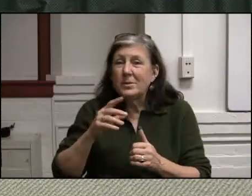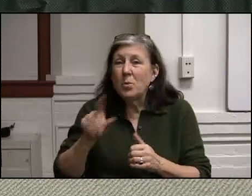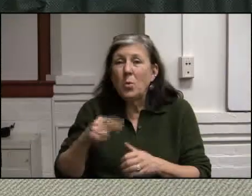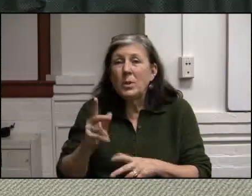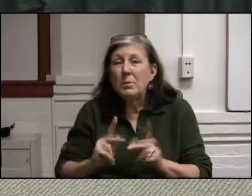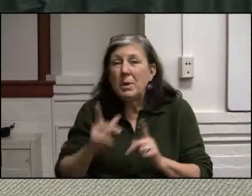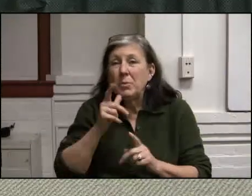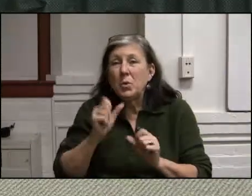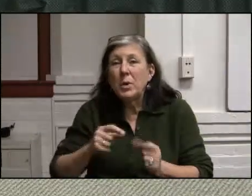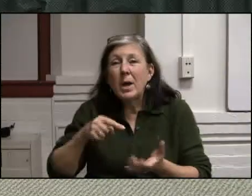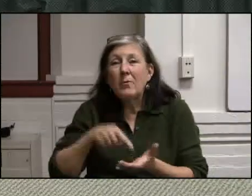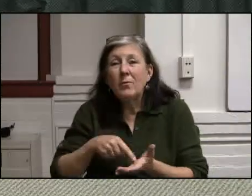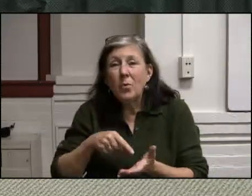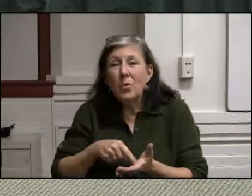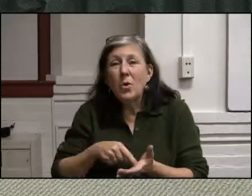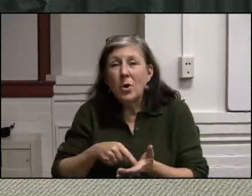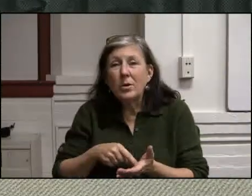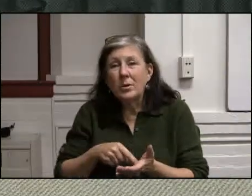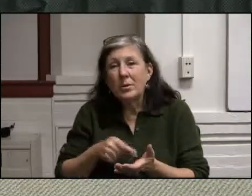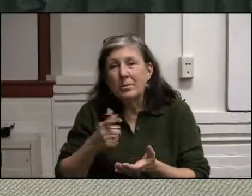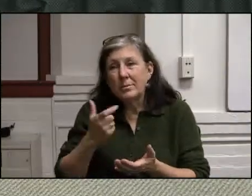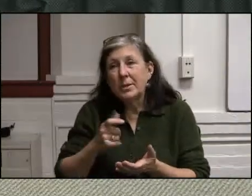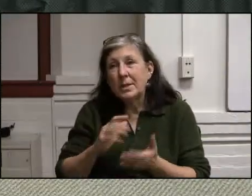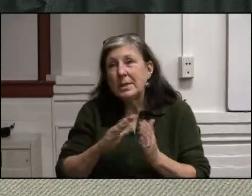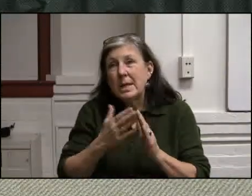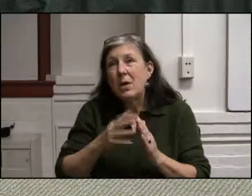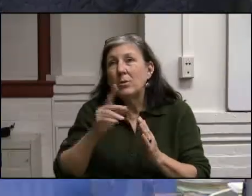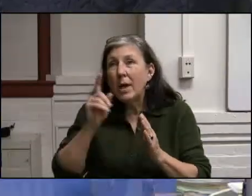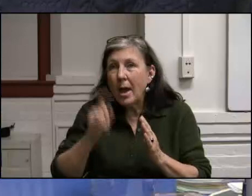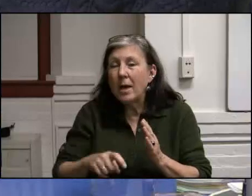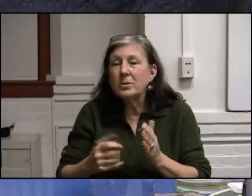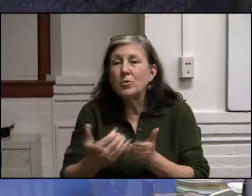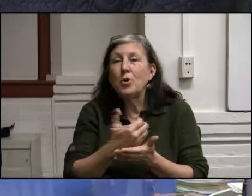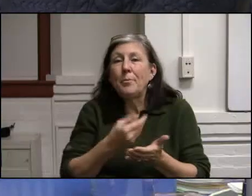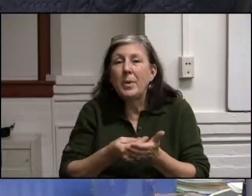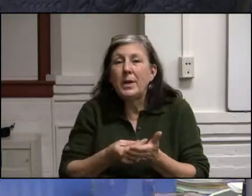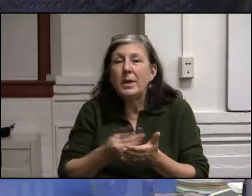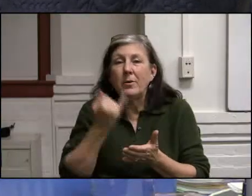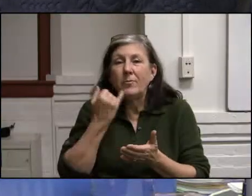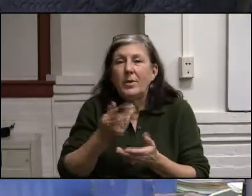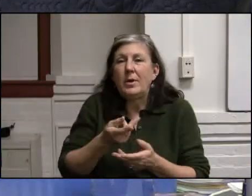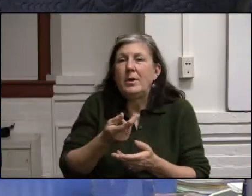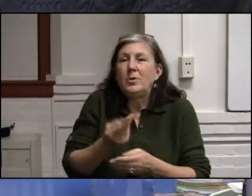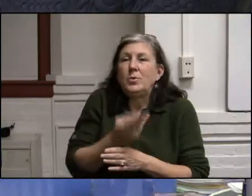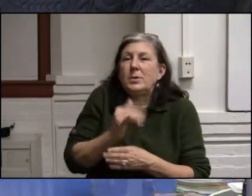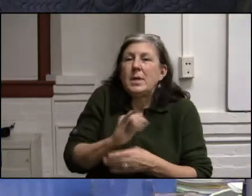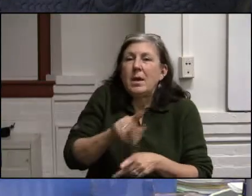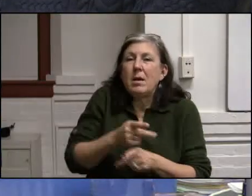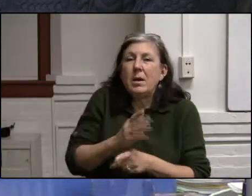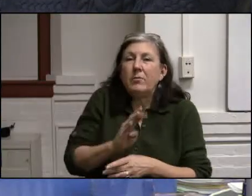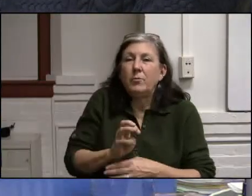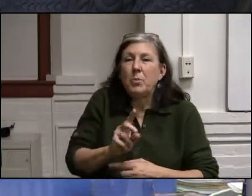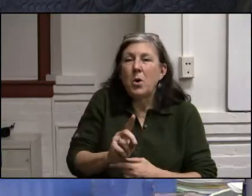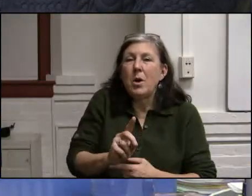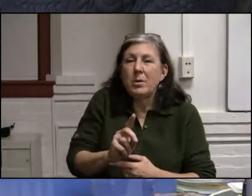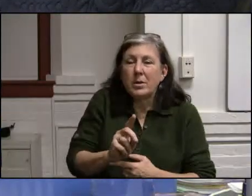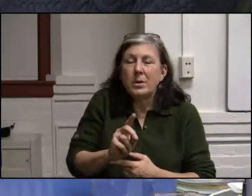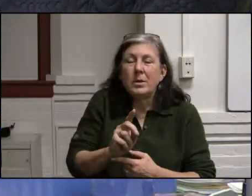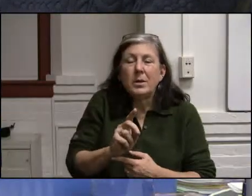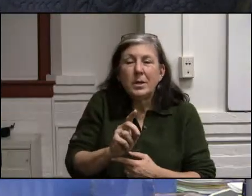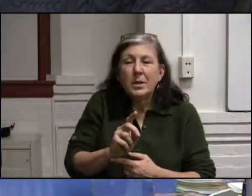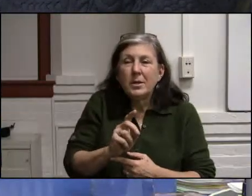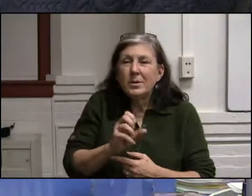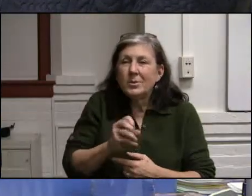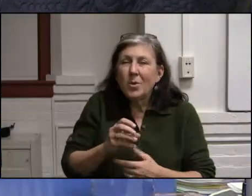would be forced to make money from the deal. So I just don't quite get the urgency at